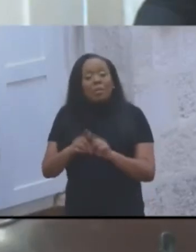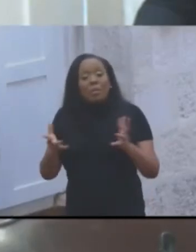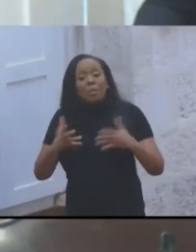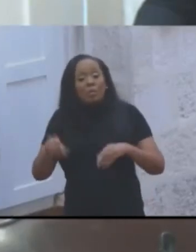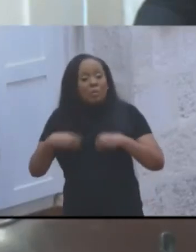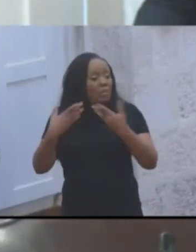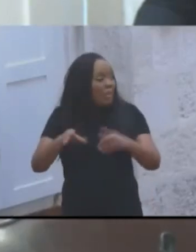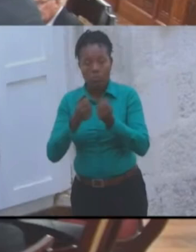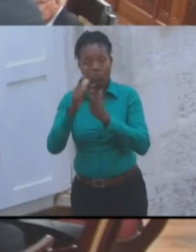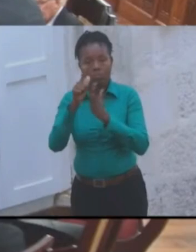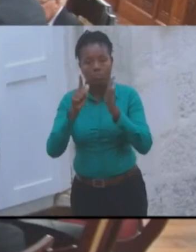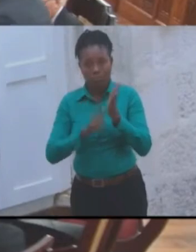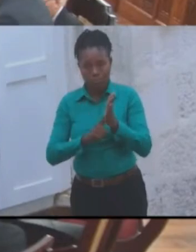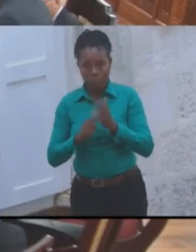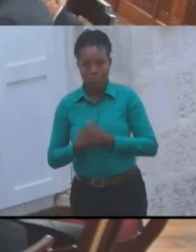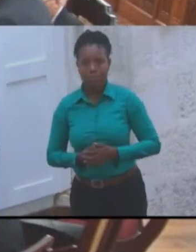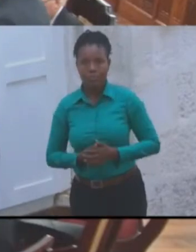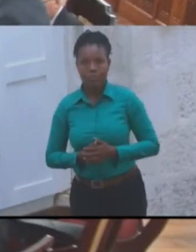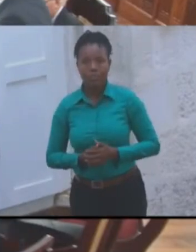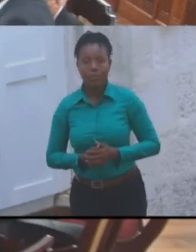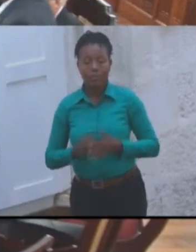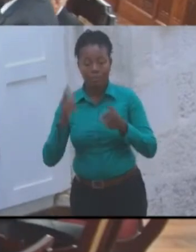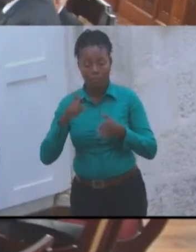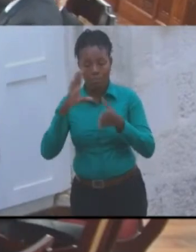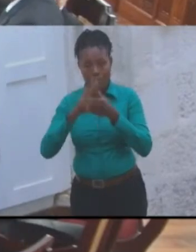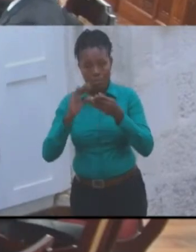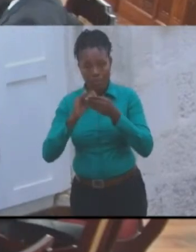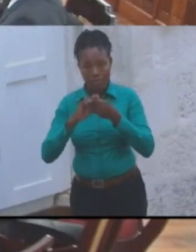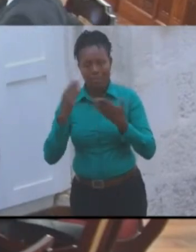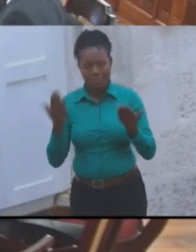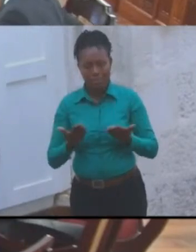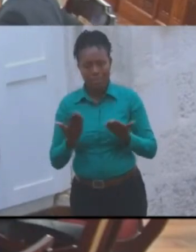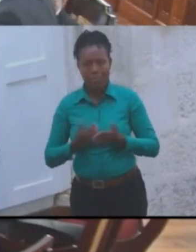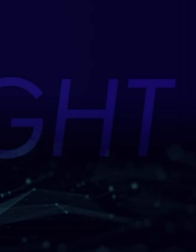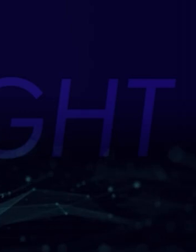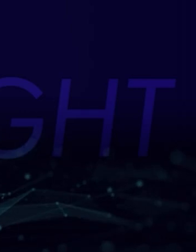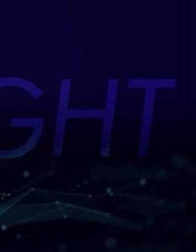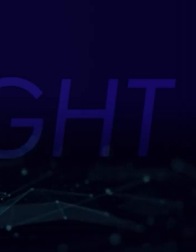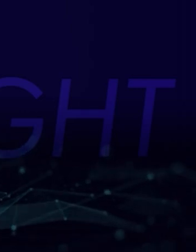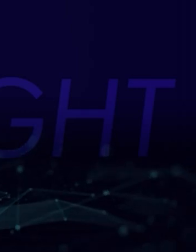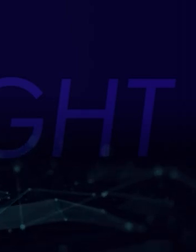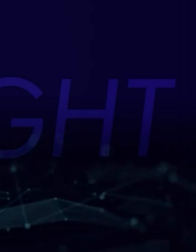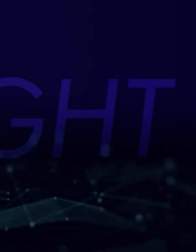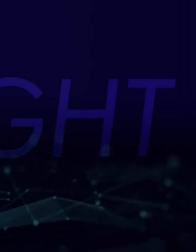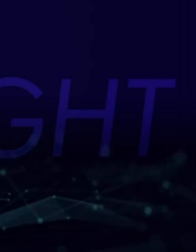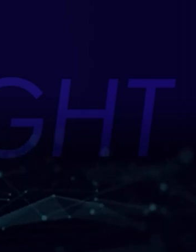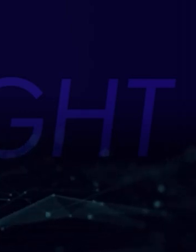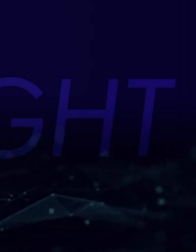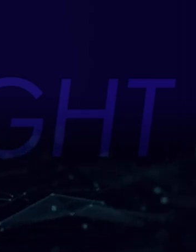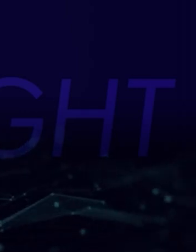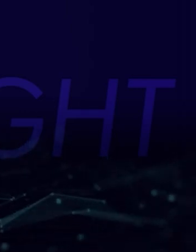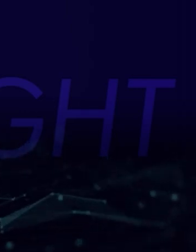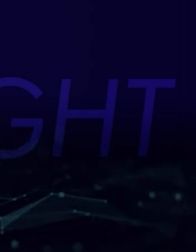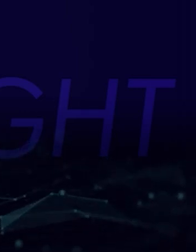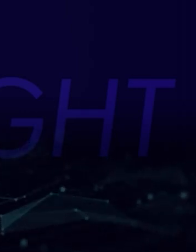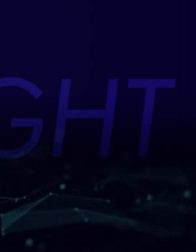was the candidate that was being proposed for St. John, and he is withdrawn to St. Michael's seat. So I think that they're aiming at St.